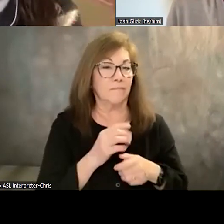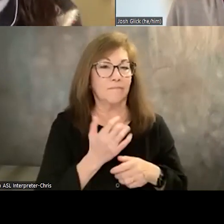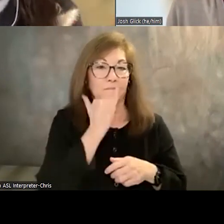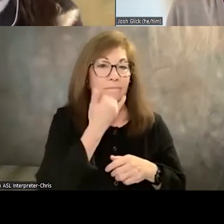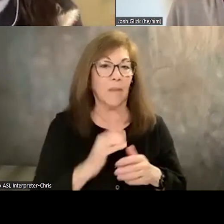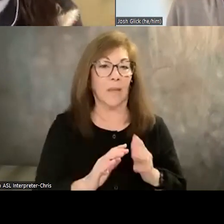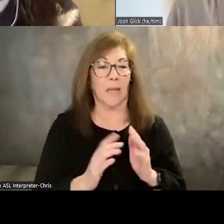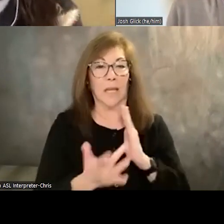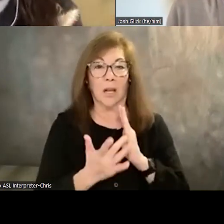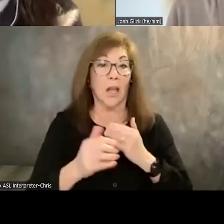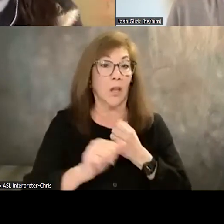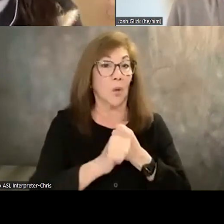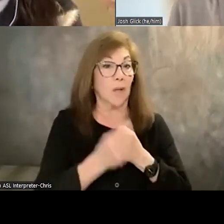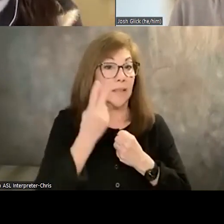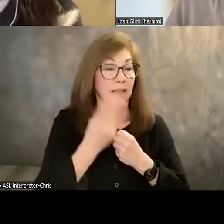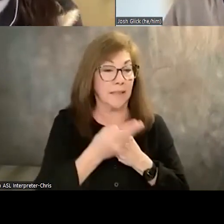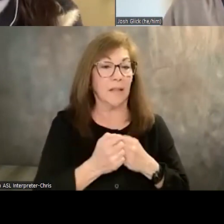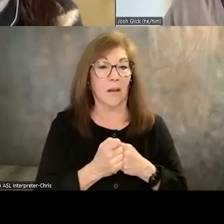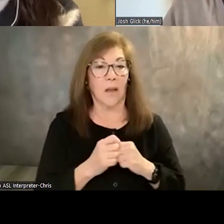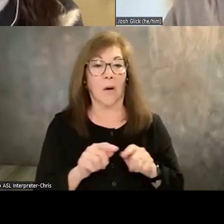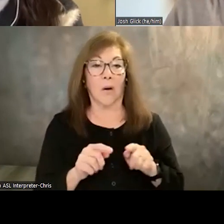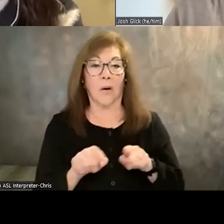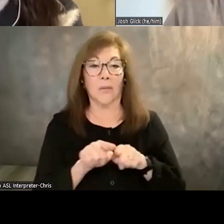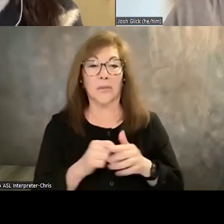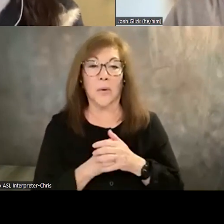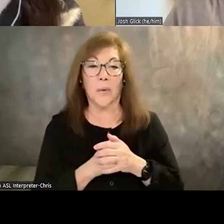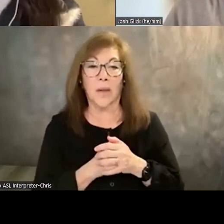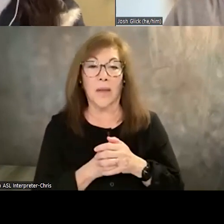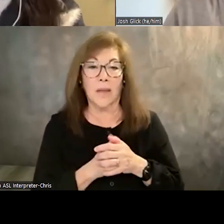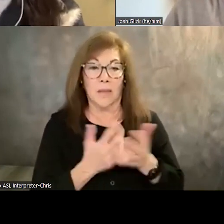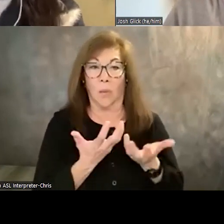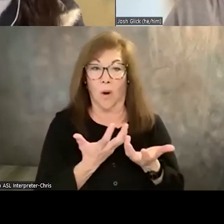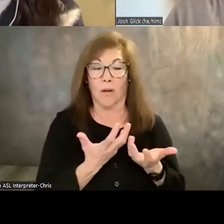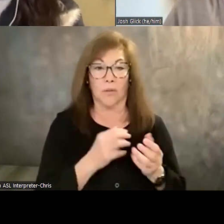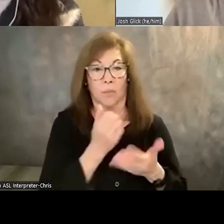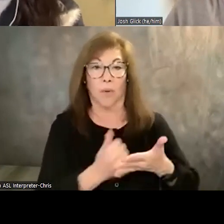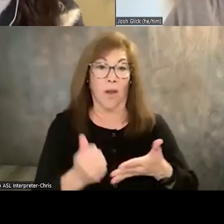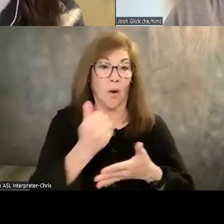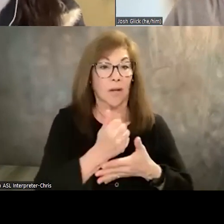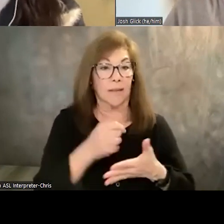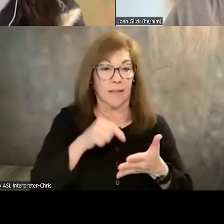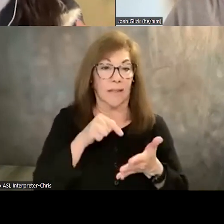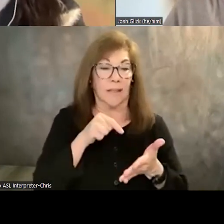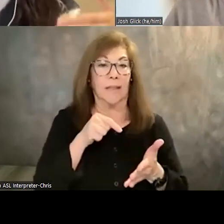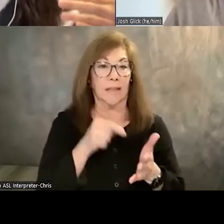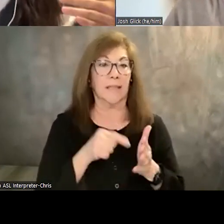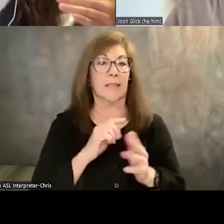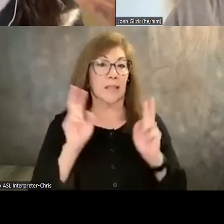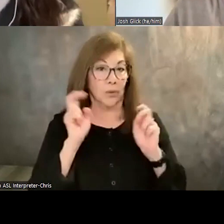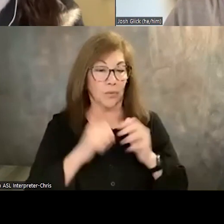the risks that they were seeing to it, and also the solutions that they wanted to prioritize in this regard.